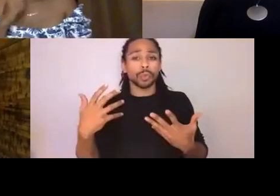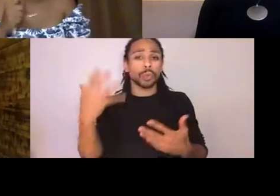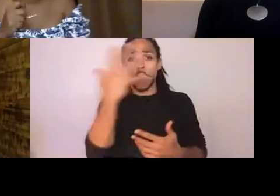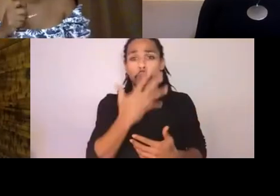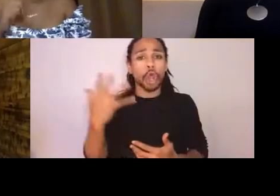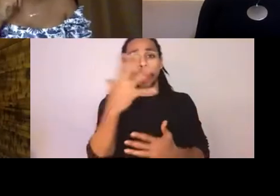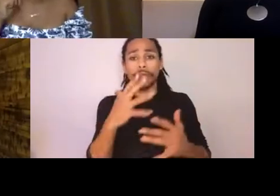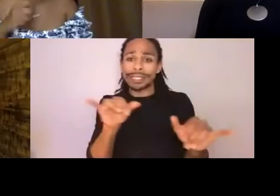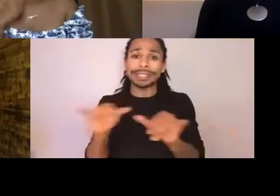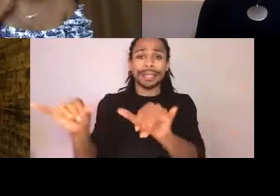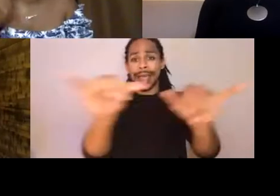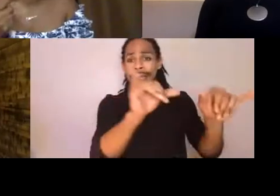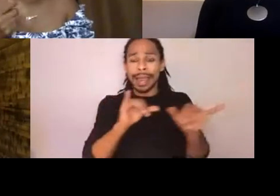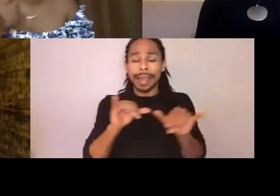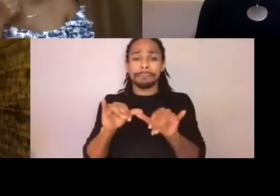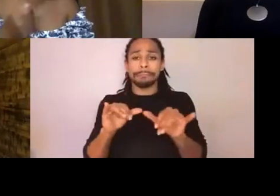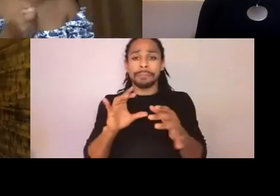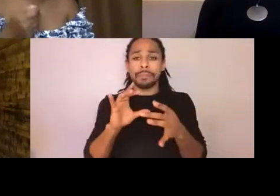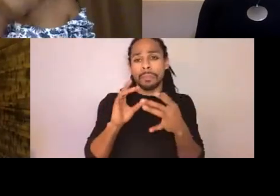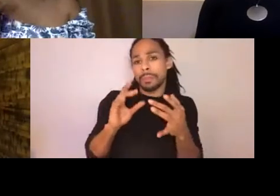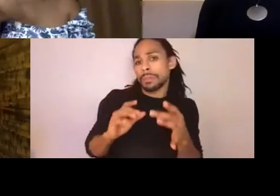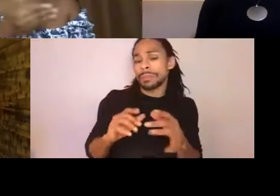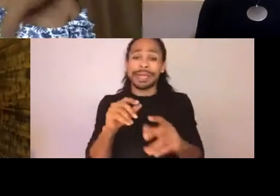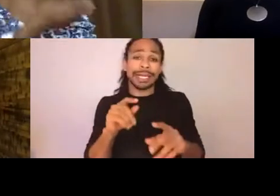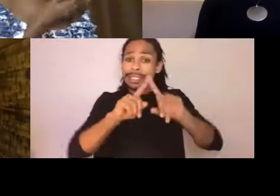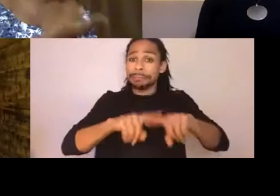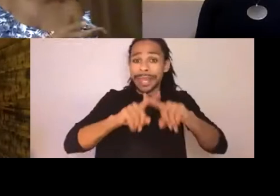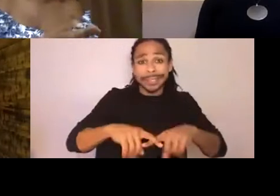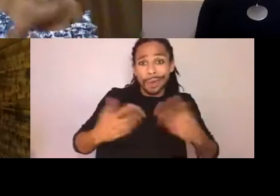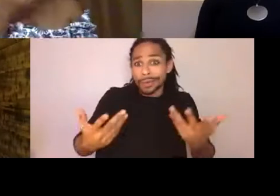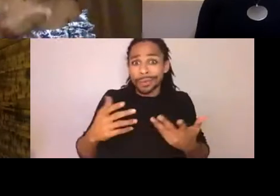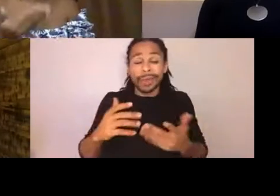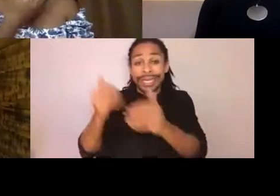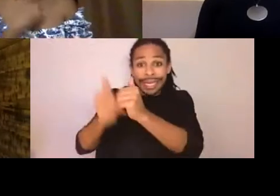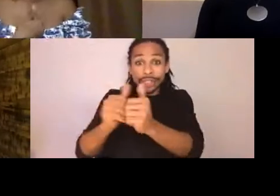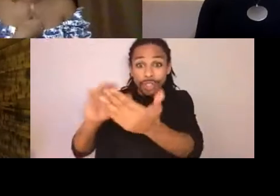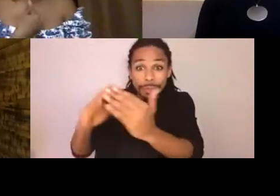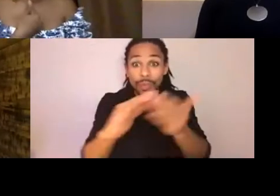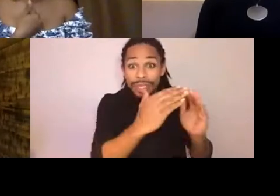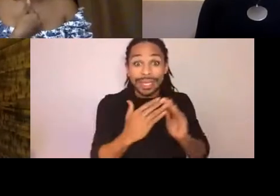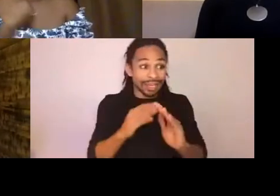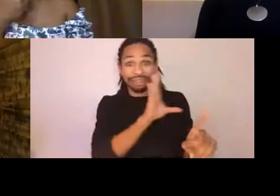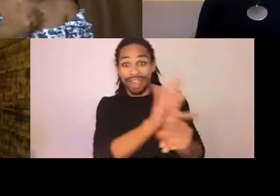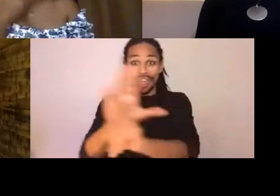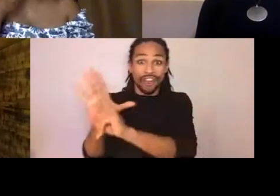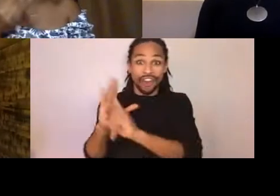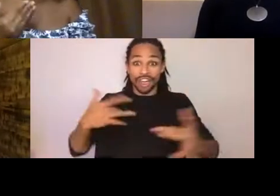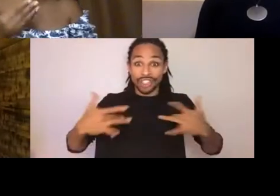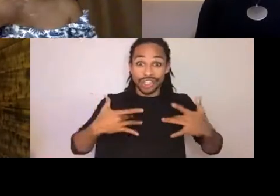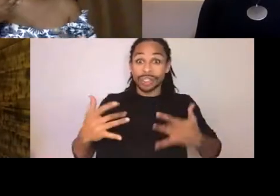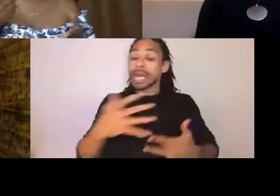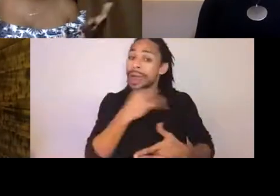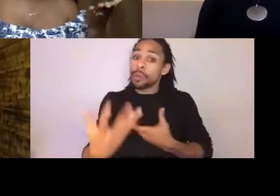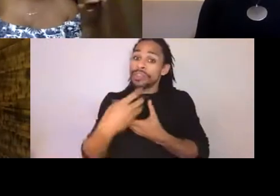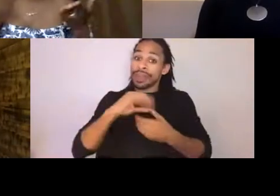it's important to deeply listen to the concerns of each community, but also within our own community, deep listening